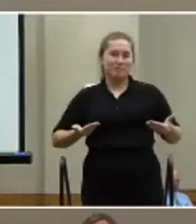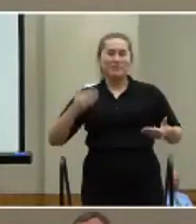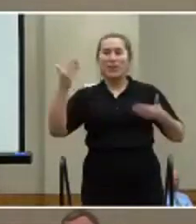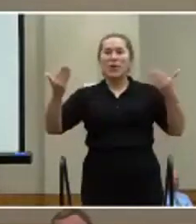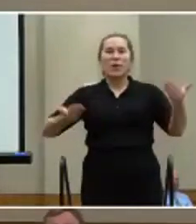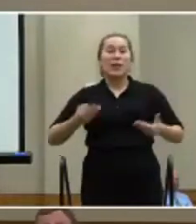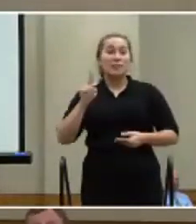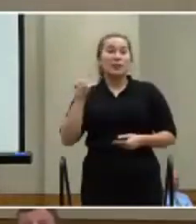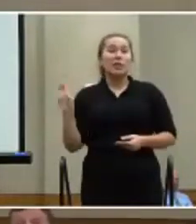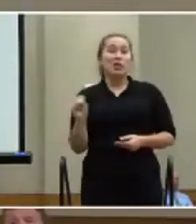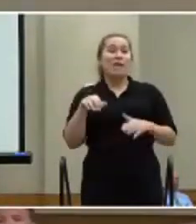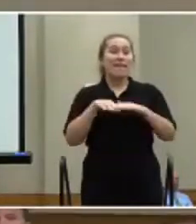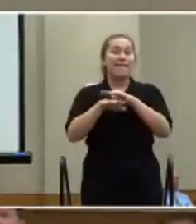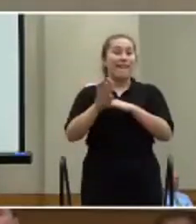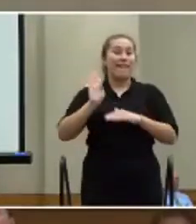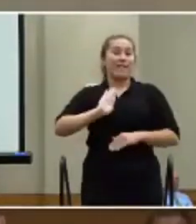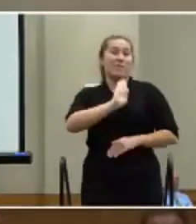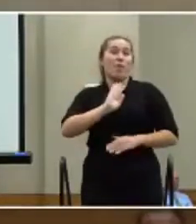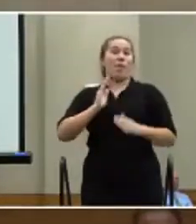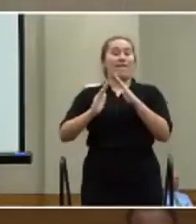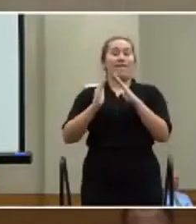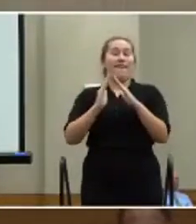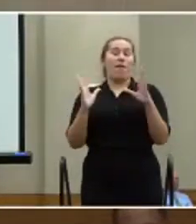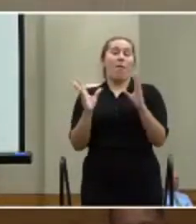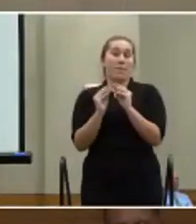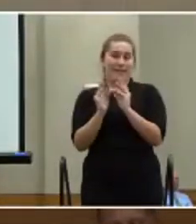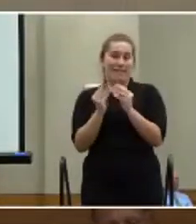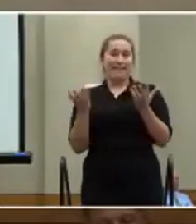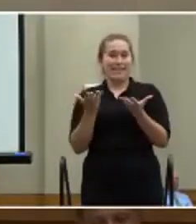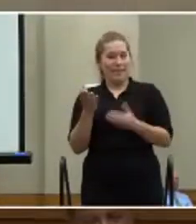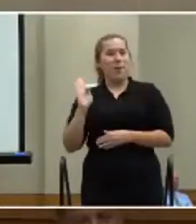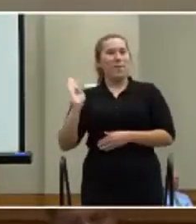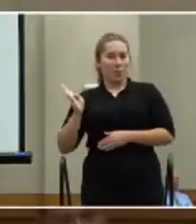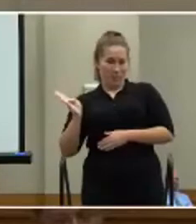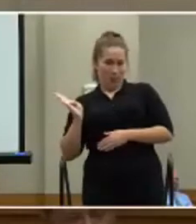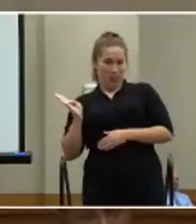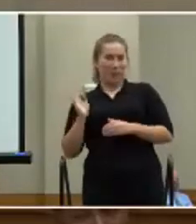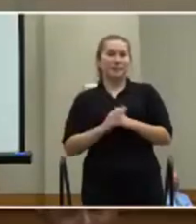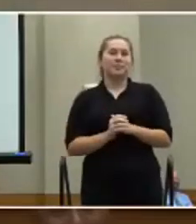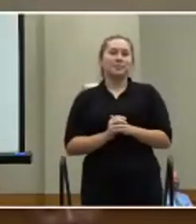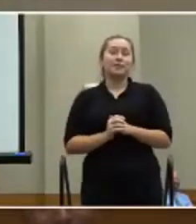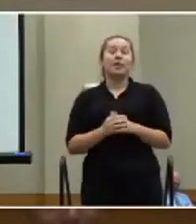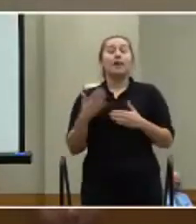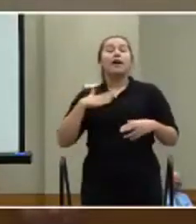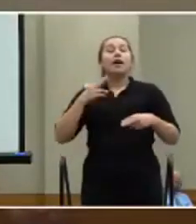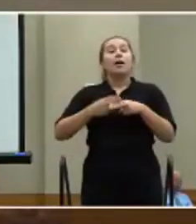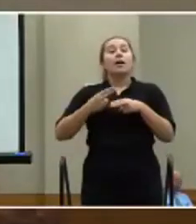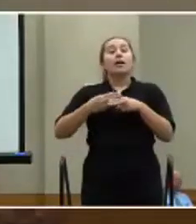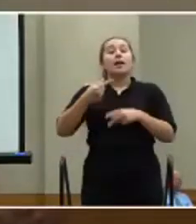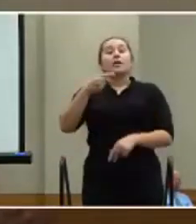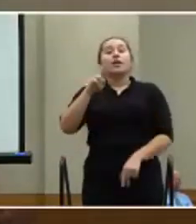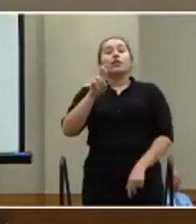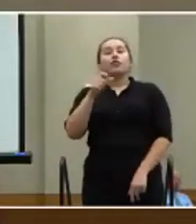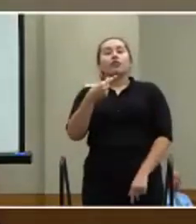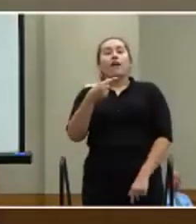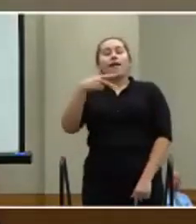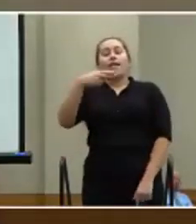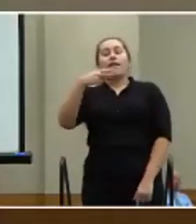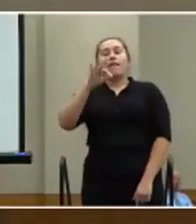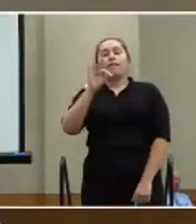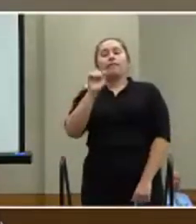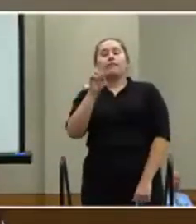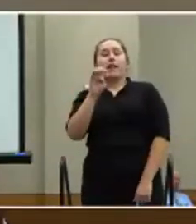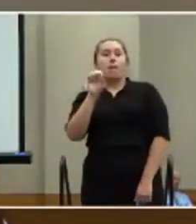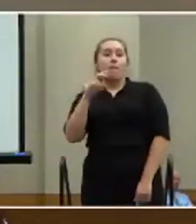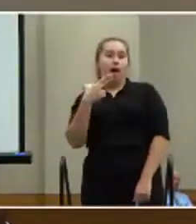United States Access Board's Town Hall meeting here in Baltimore. My name is Greg Ferrybach, and I am a